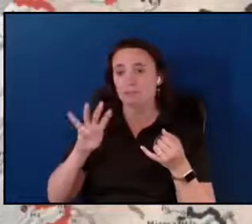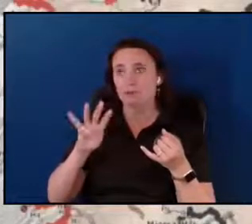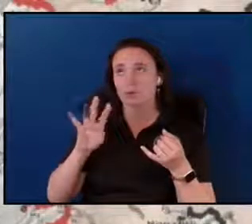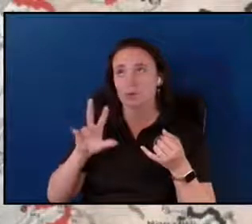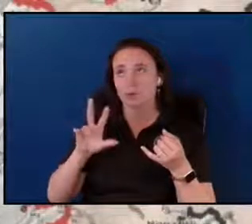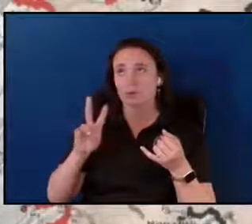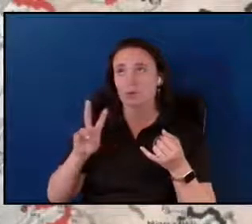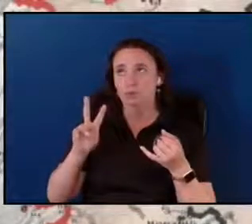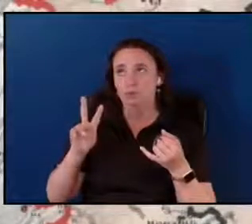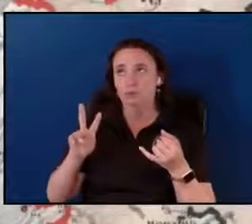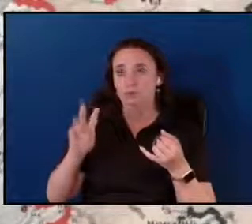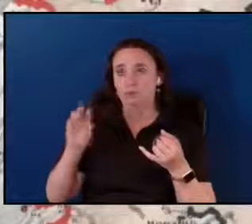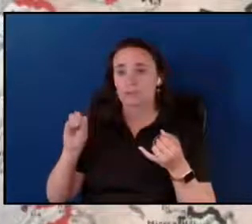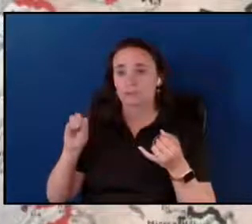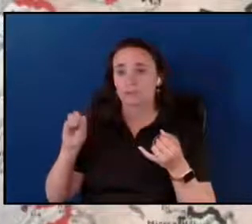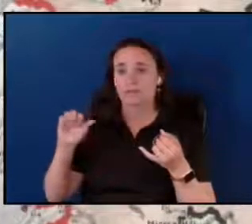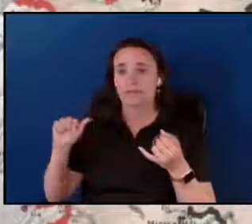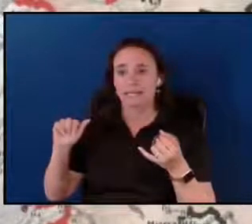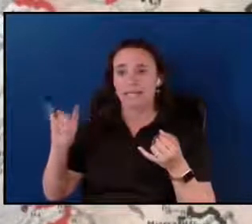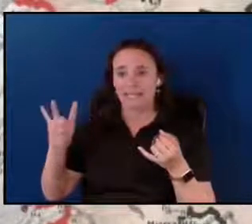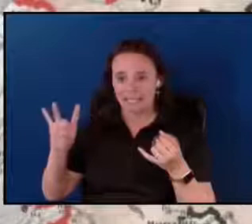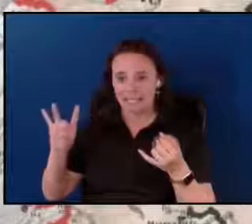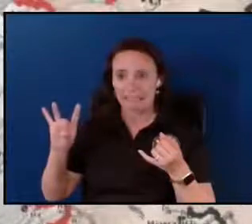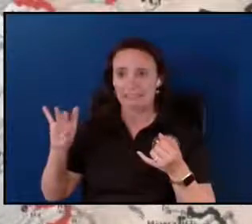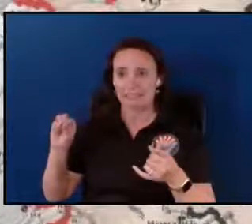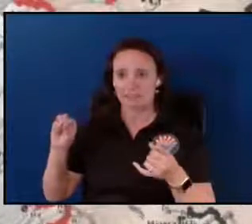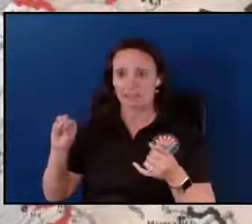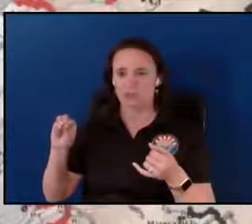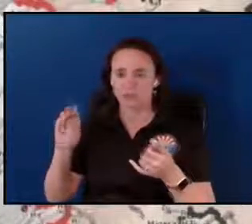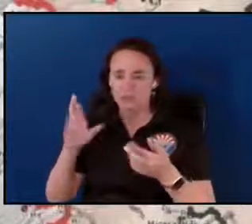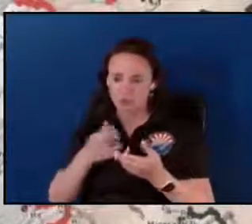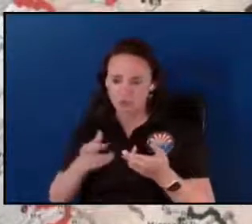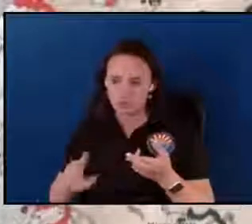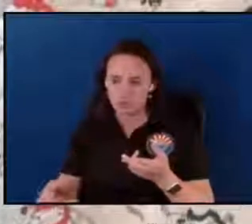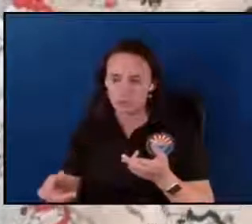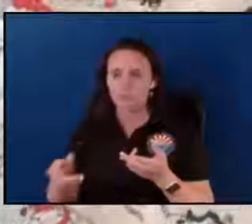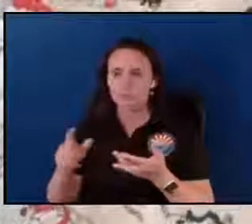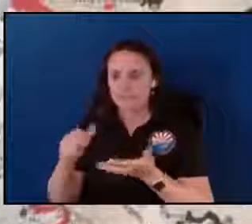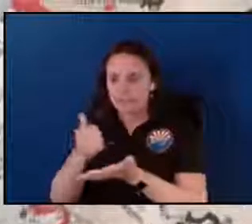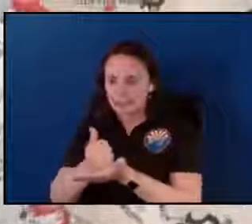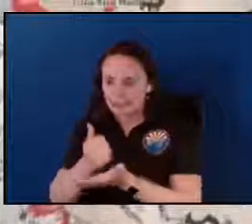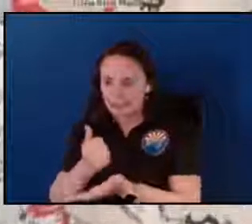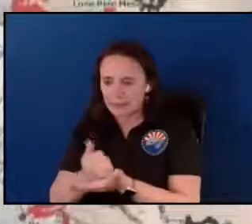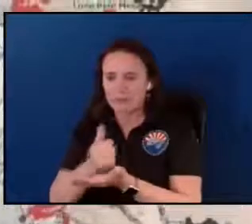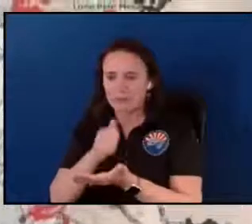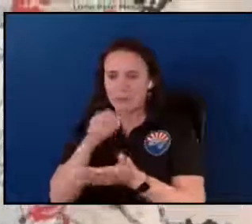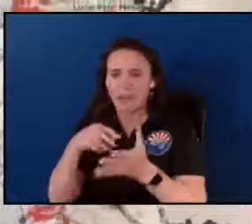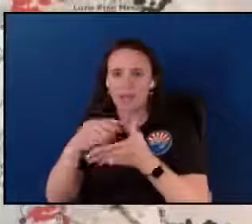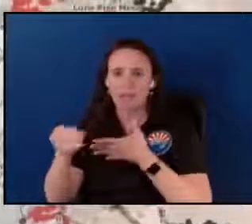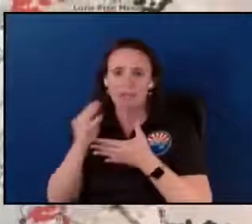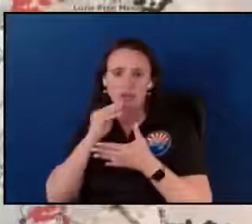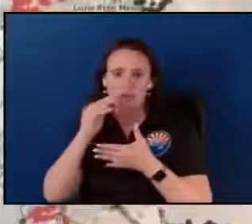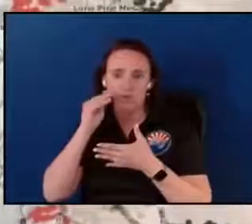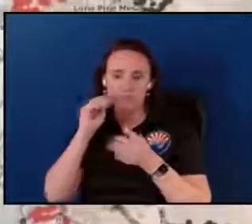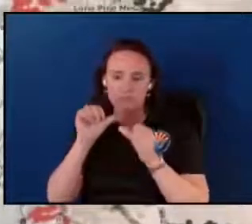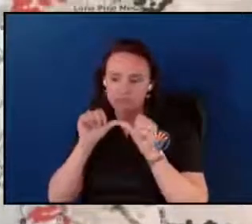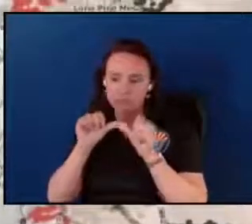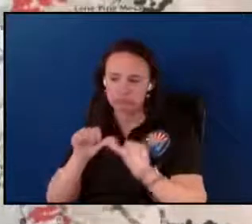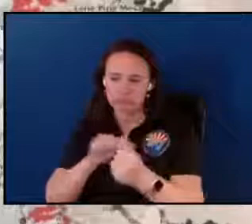1-800-432-2080. And those are just some more resources for you all that are displaced or have questions or concerns, and we'll continue to address those as we